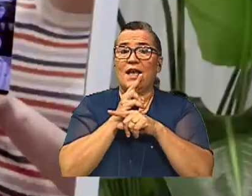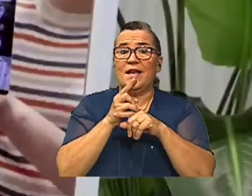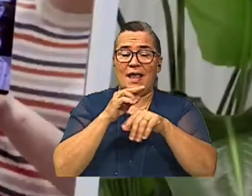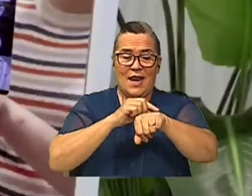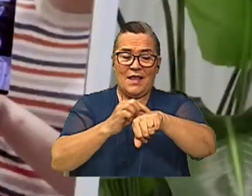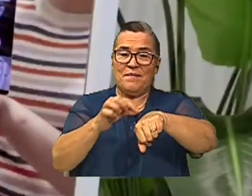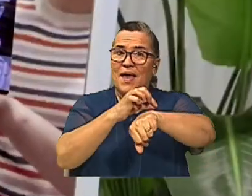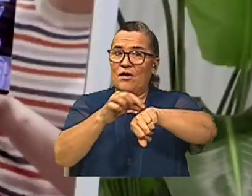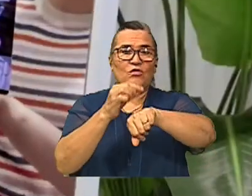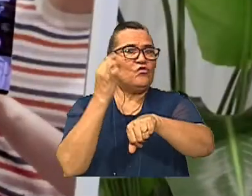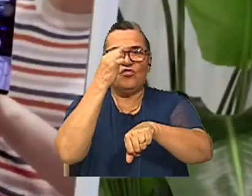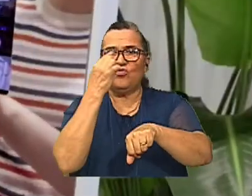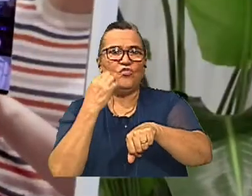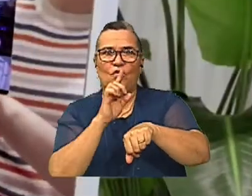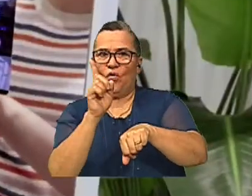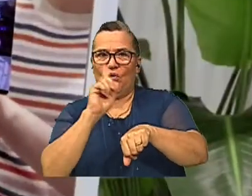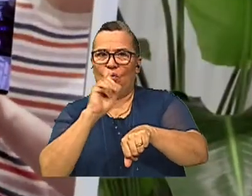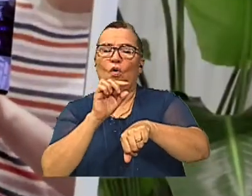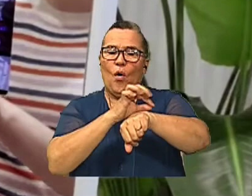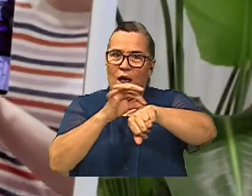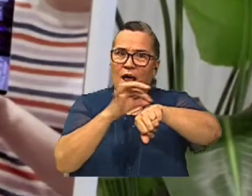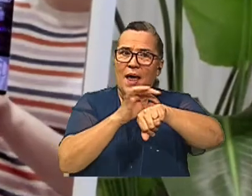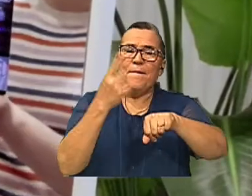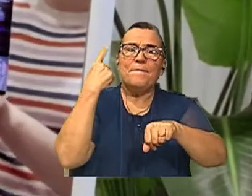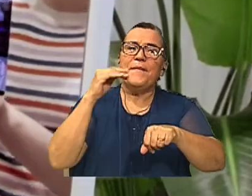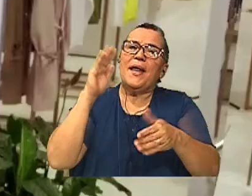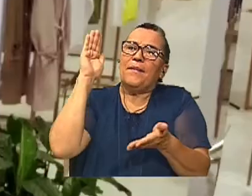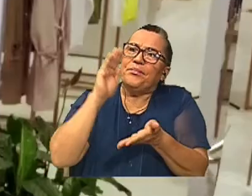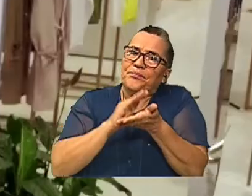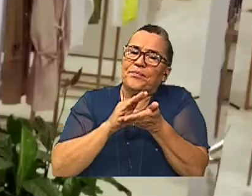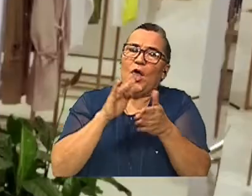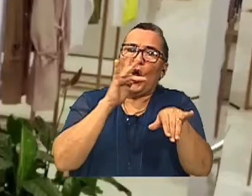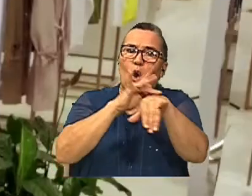faces. To minimize human contact and prevent the